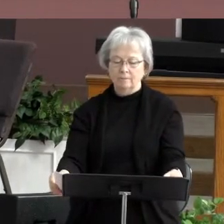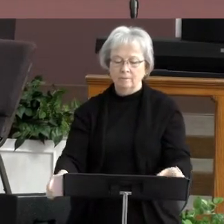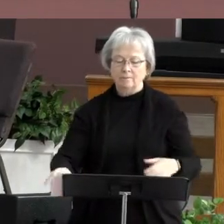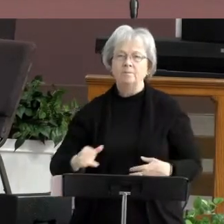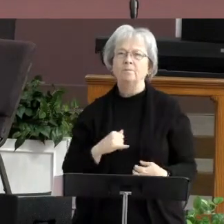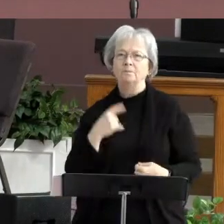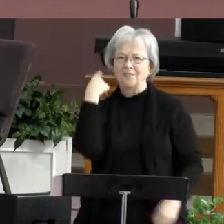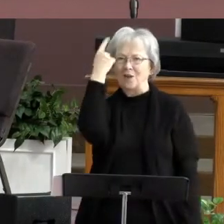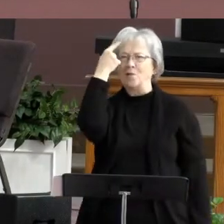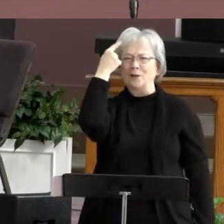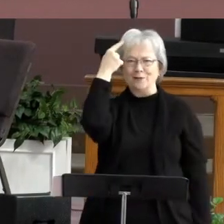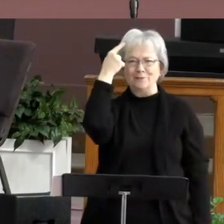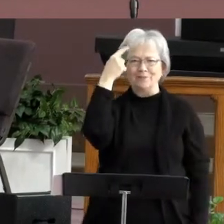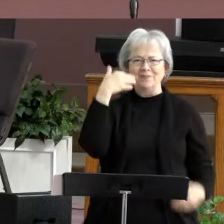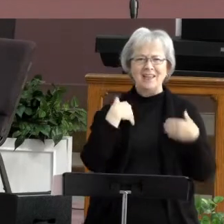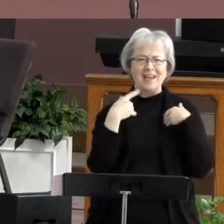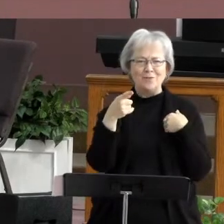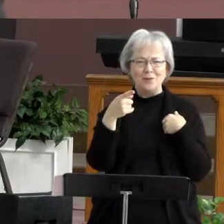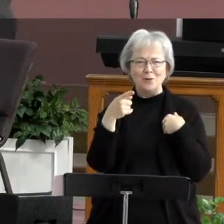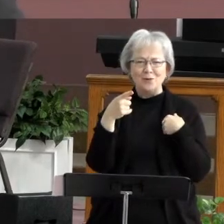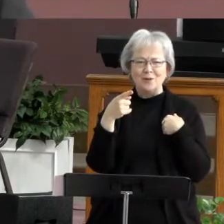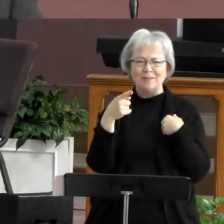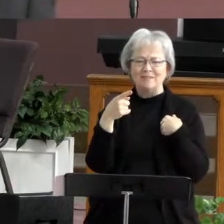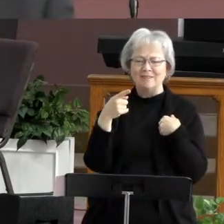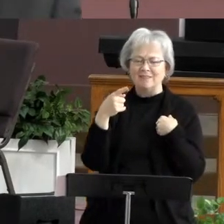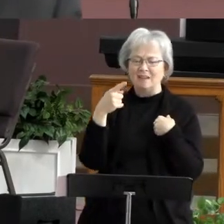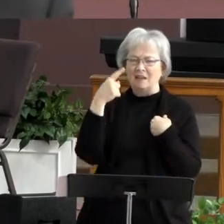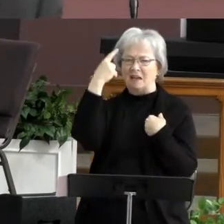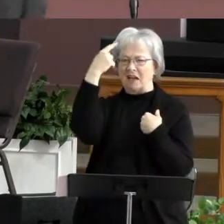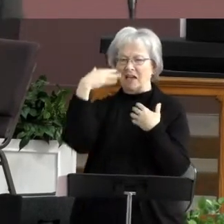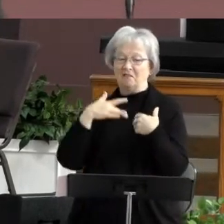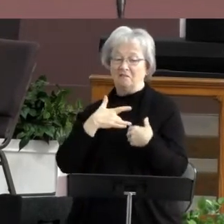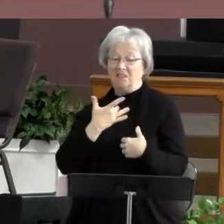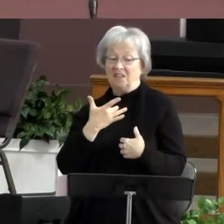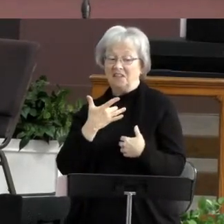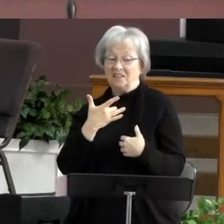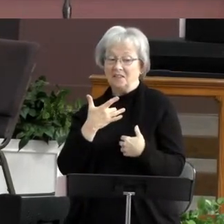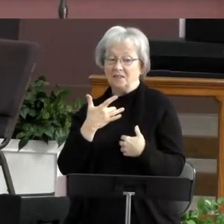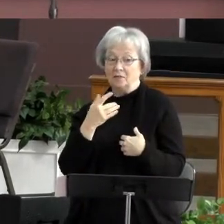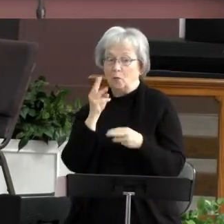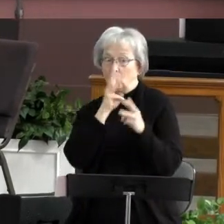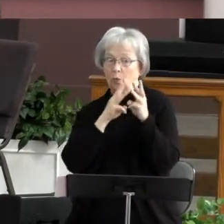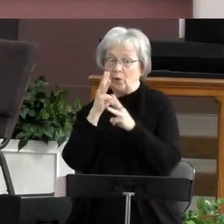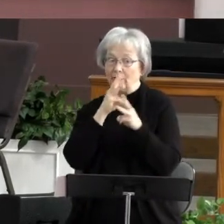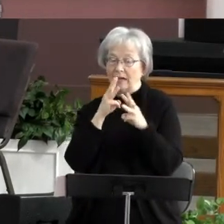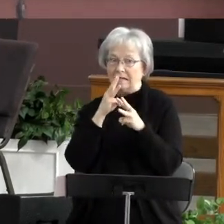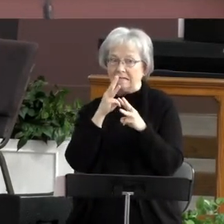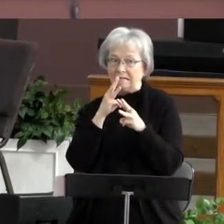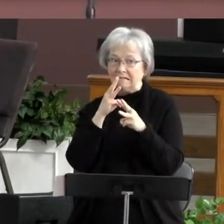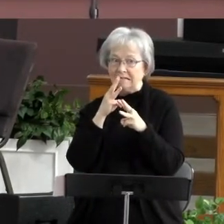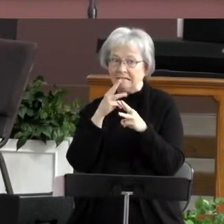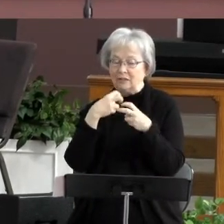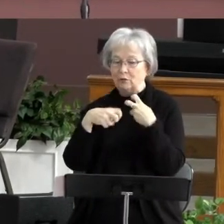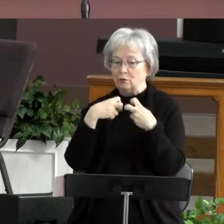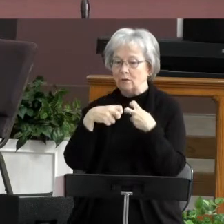I wonder, have you had feelings of apprehension or dread lately? Do you have trouble concentrating?